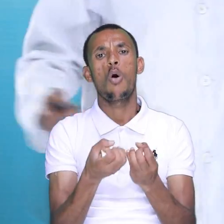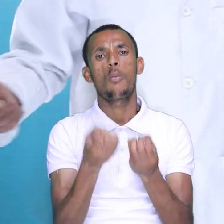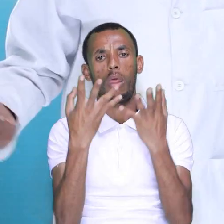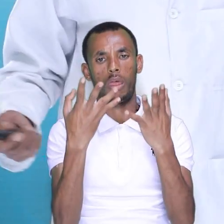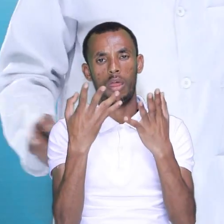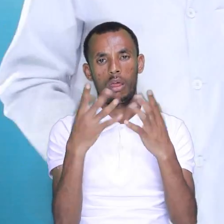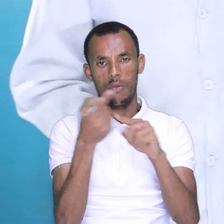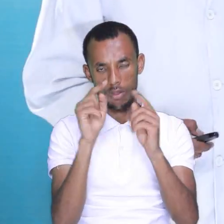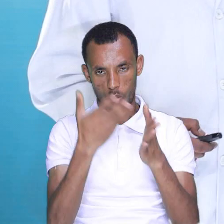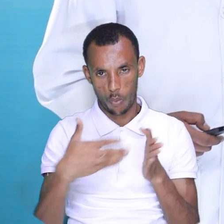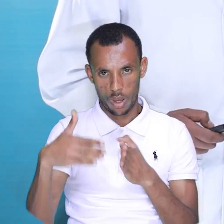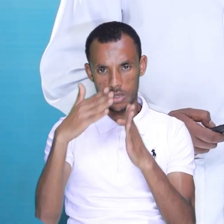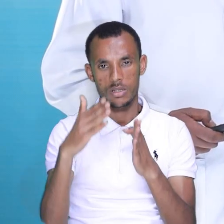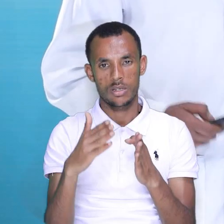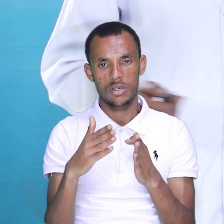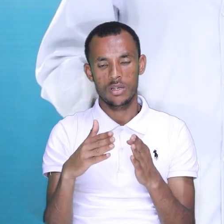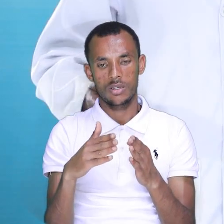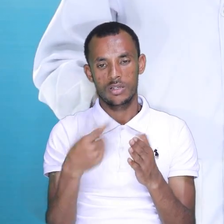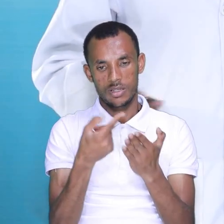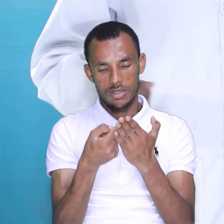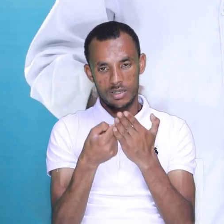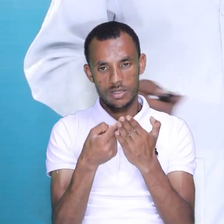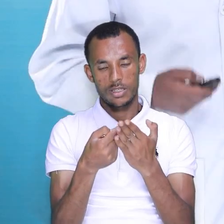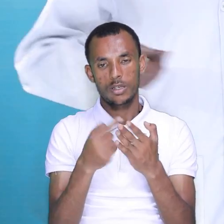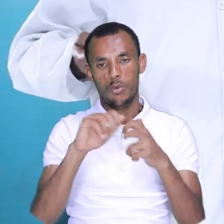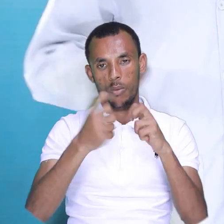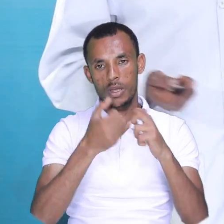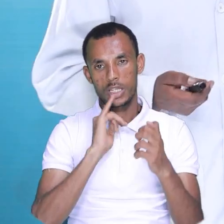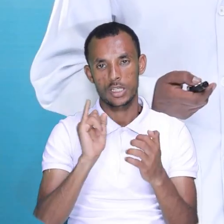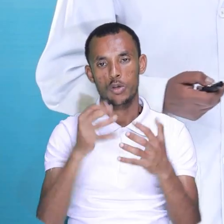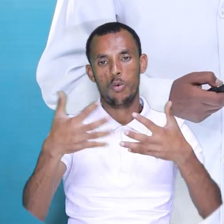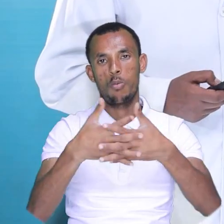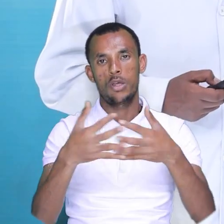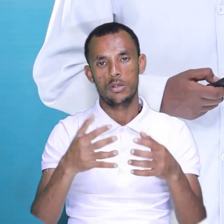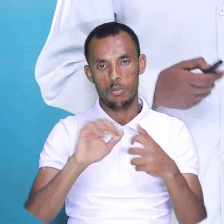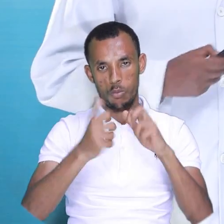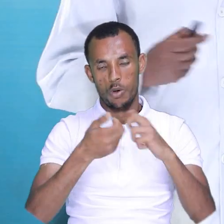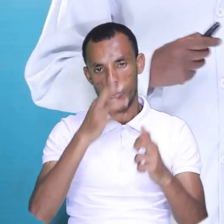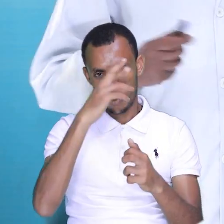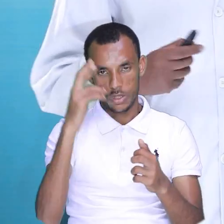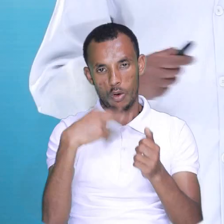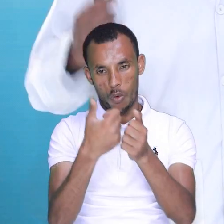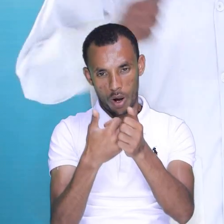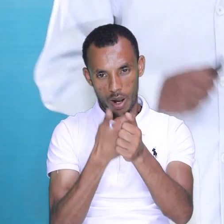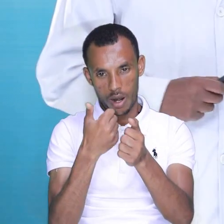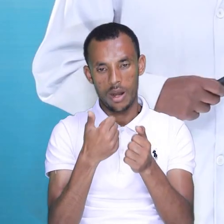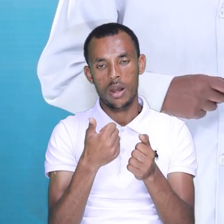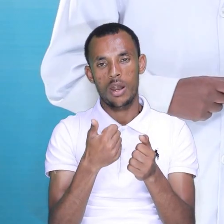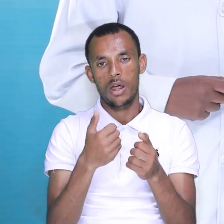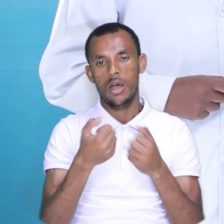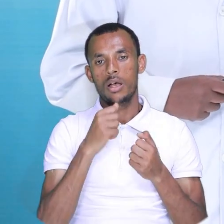ways can you do this one? This problem, it is a combination problem, because order has no